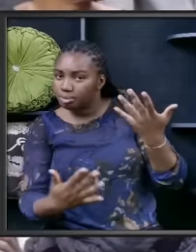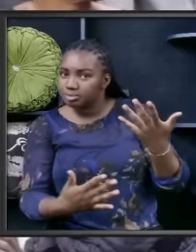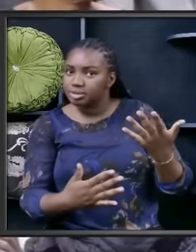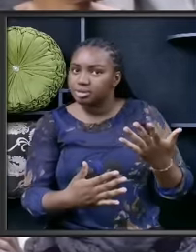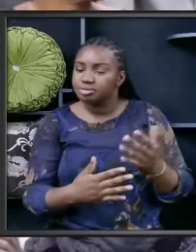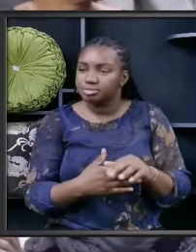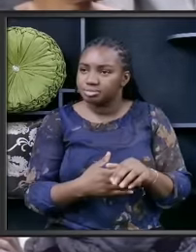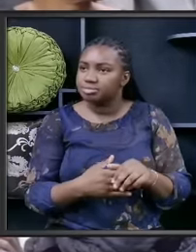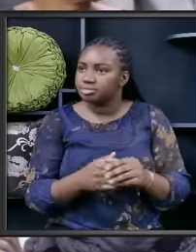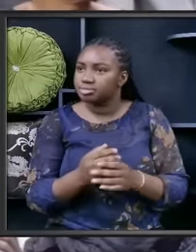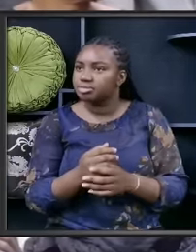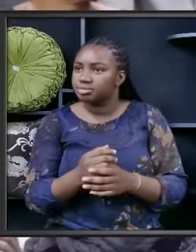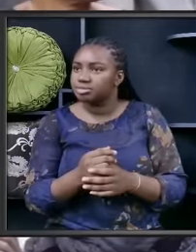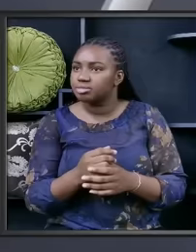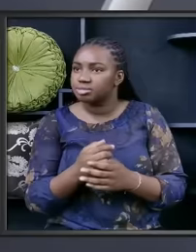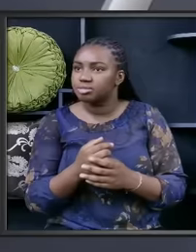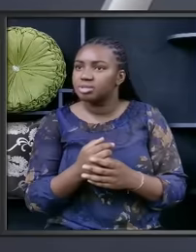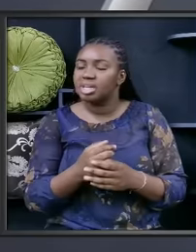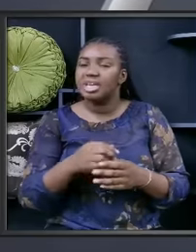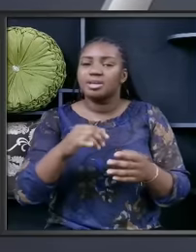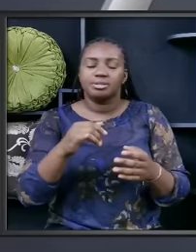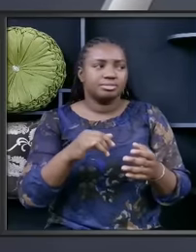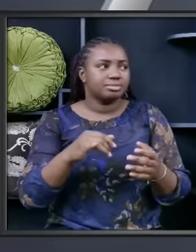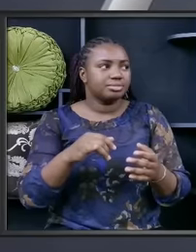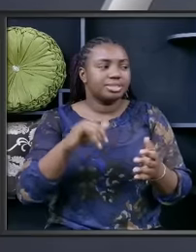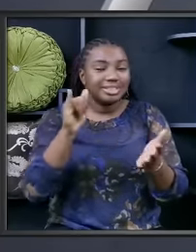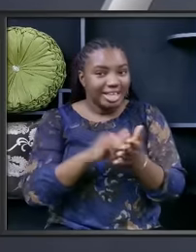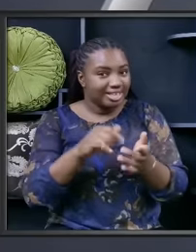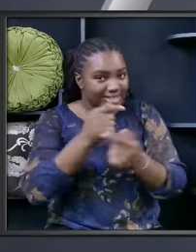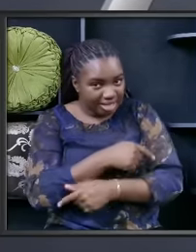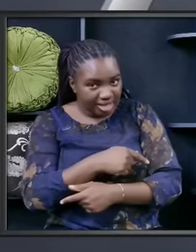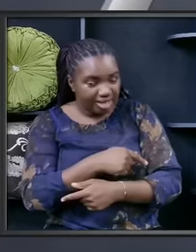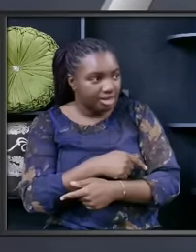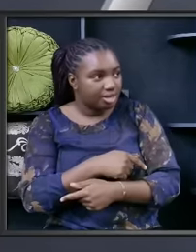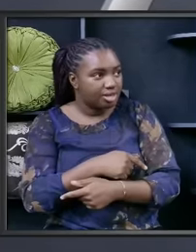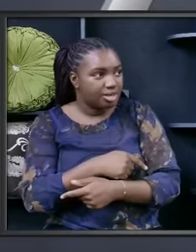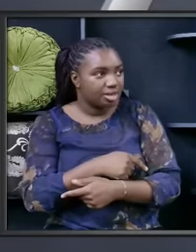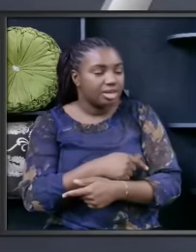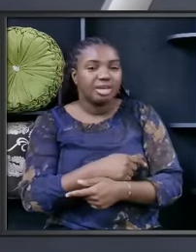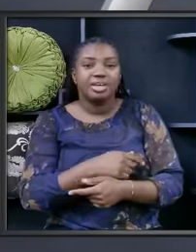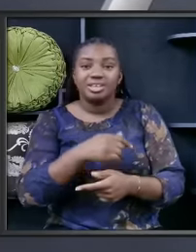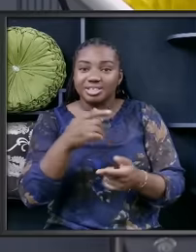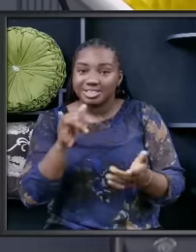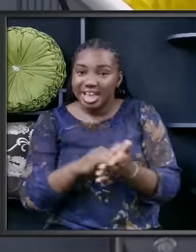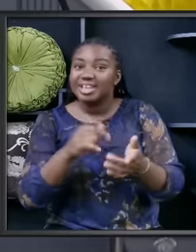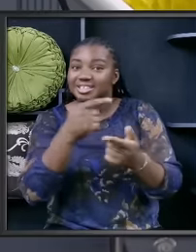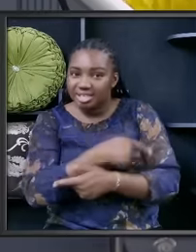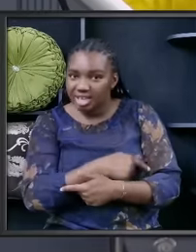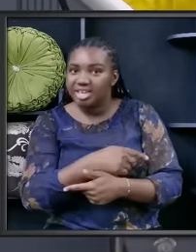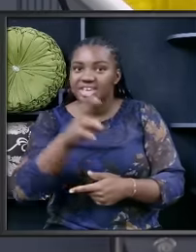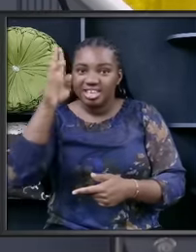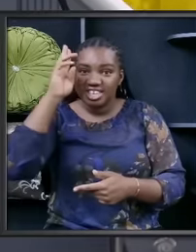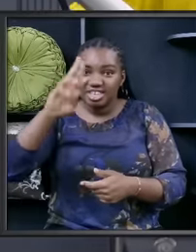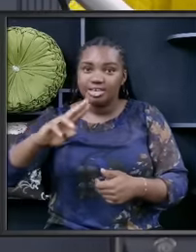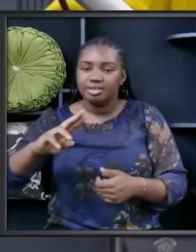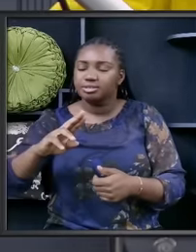With tantanabu that day. Yeah, now he, oh, that, that day, sir. Then they travel. Then they travel go Iraq. The day